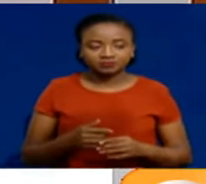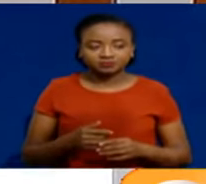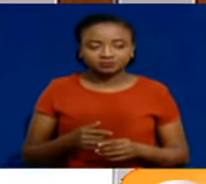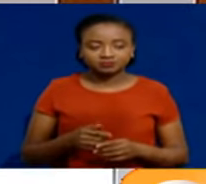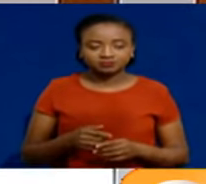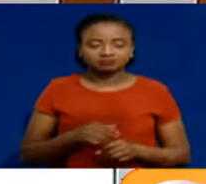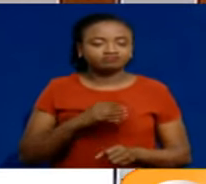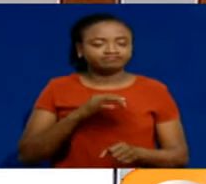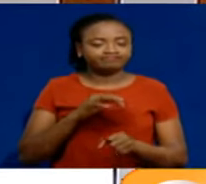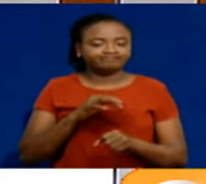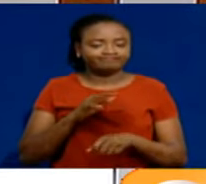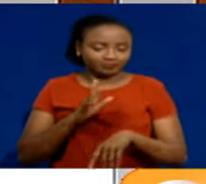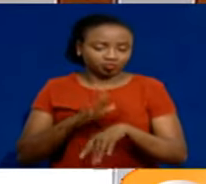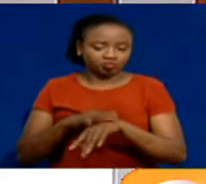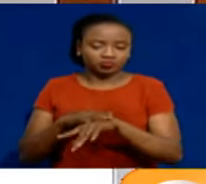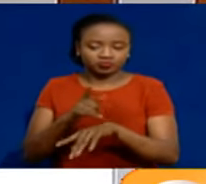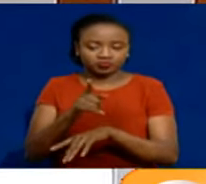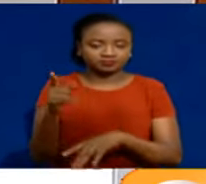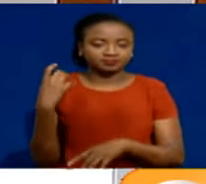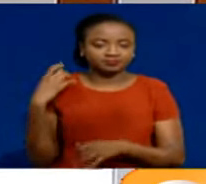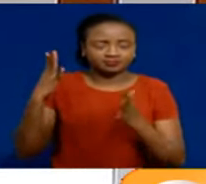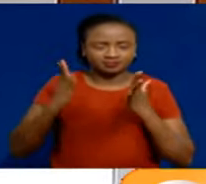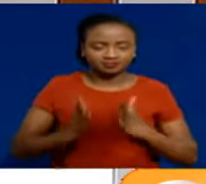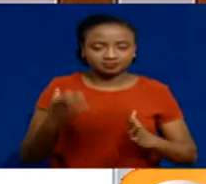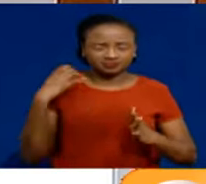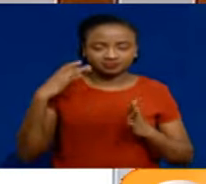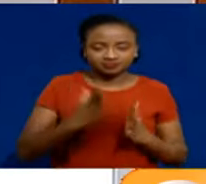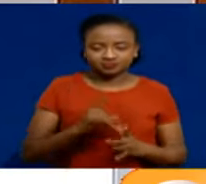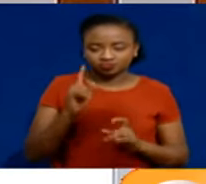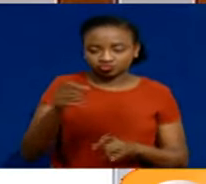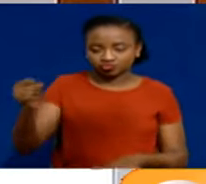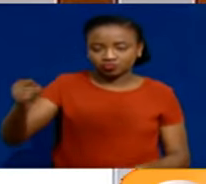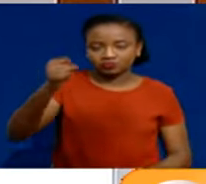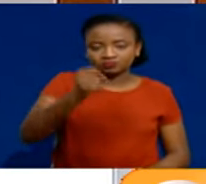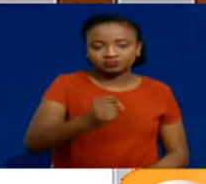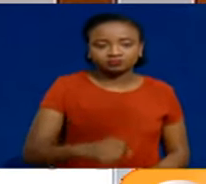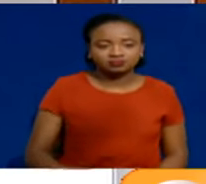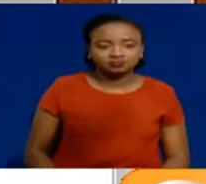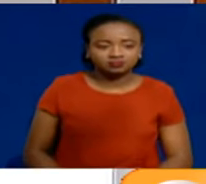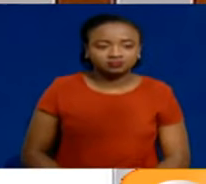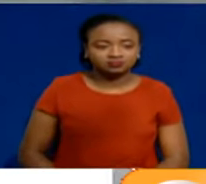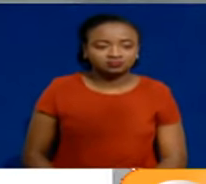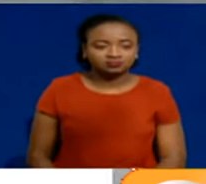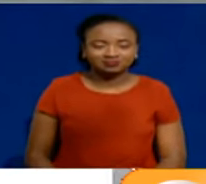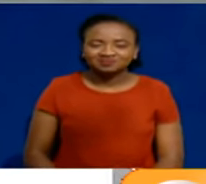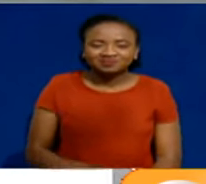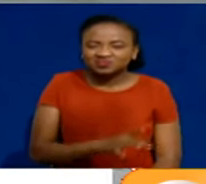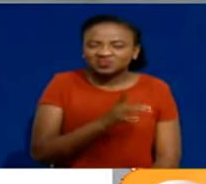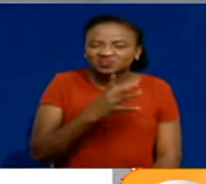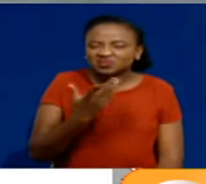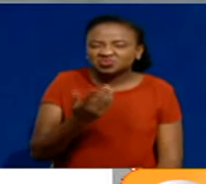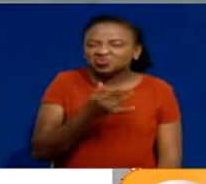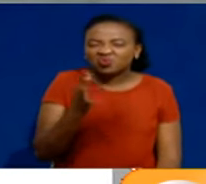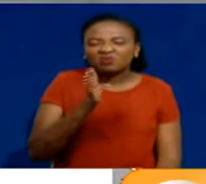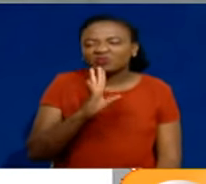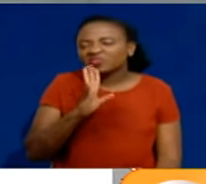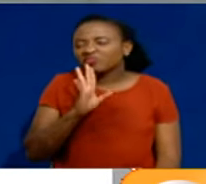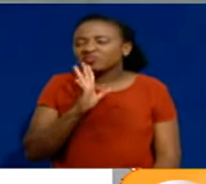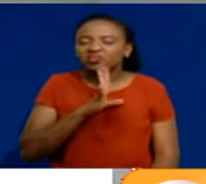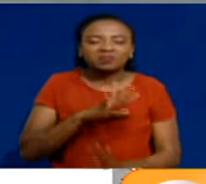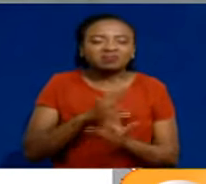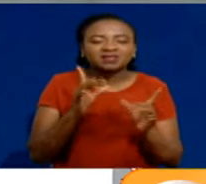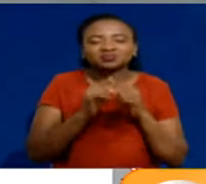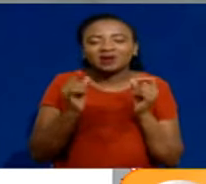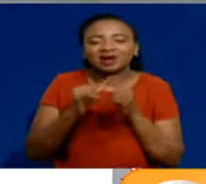good candidates who can be able to replace the one exiting. You're not saying anything. You're not saying very much, by the way.